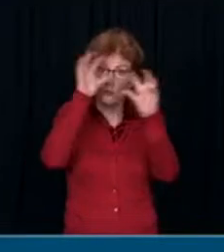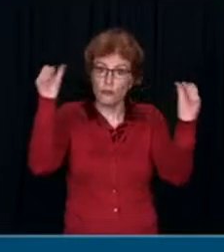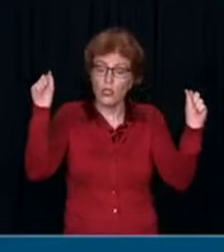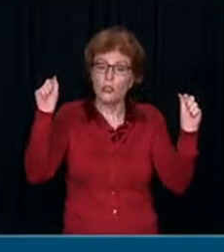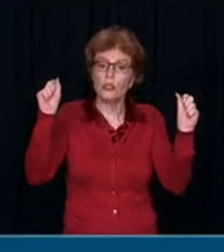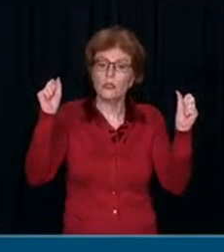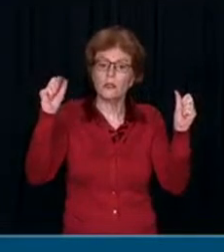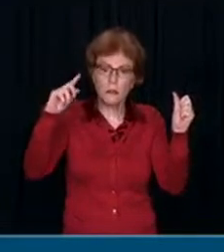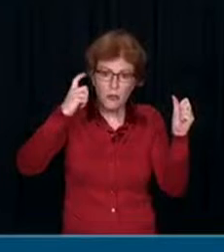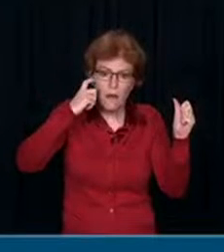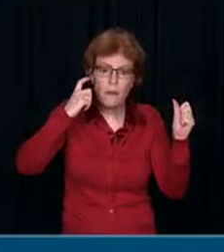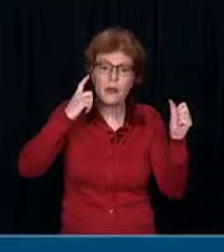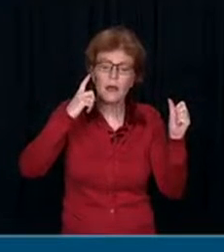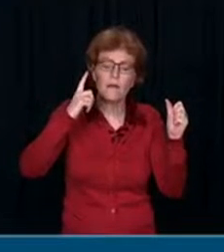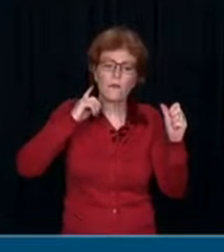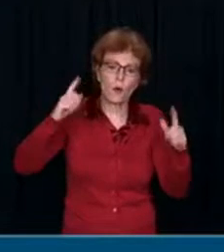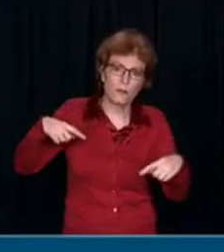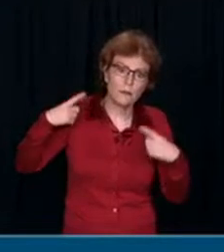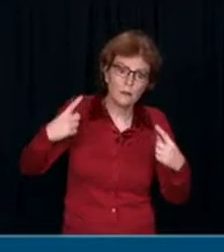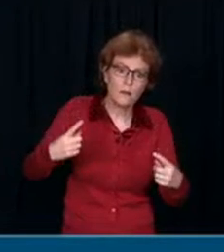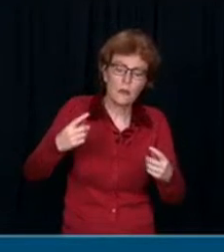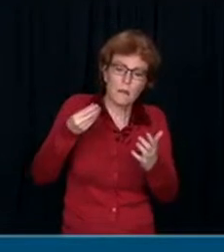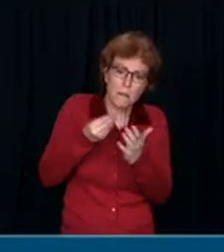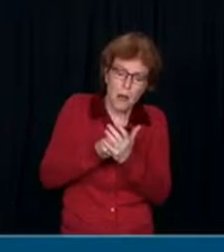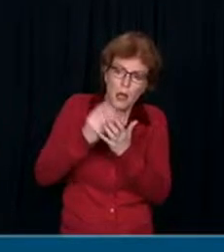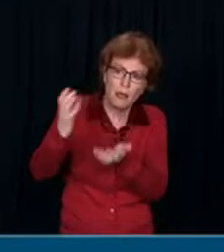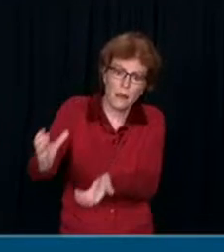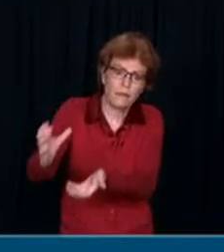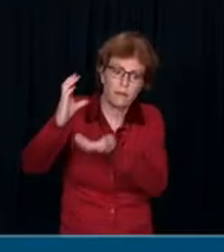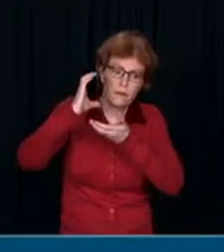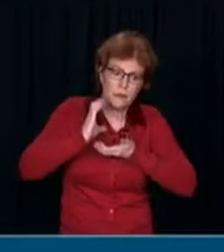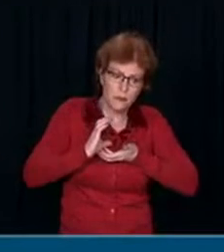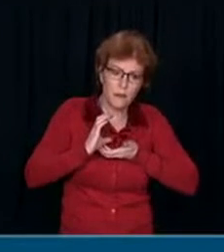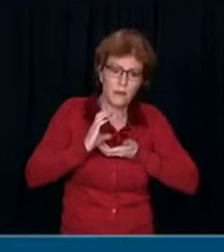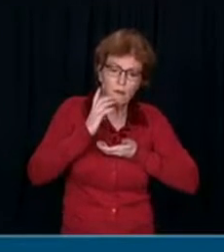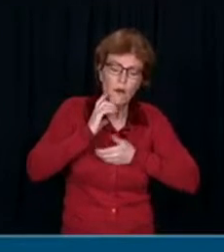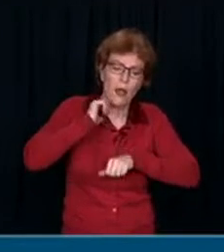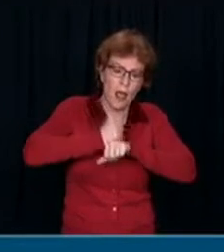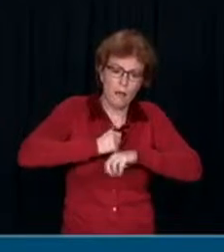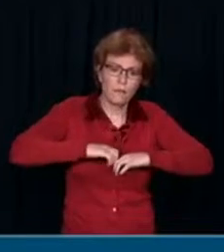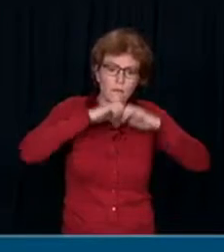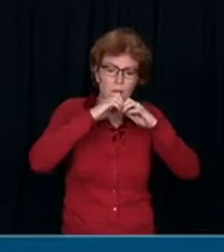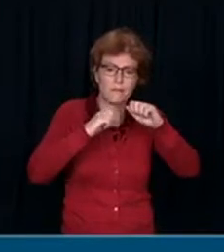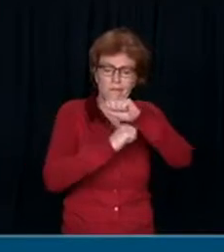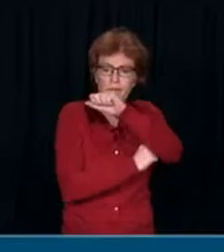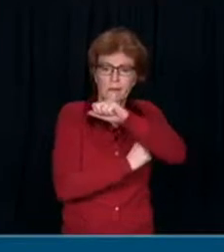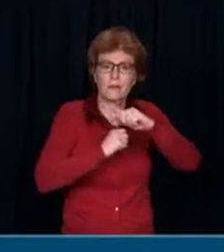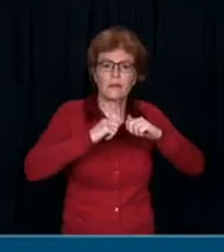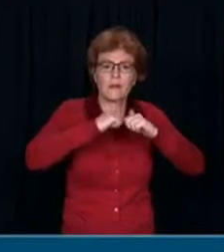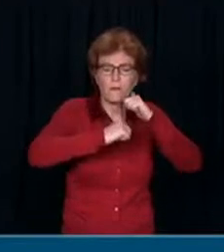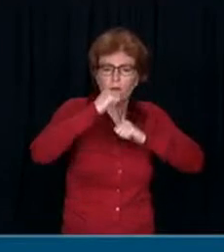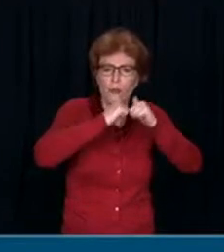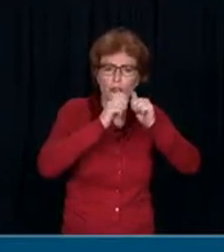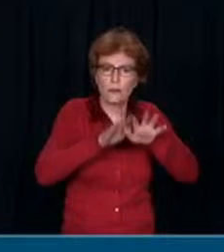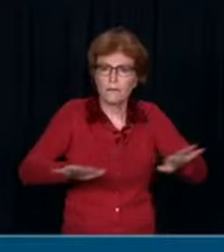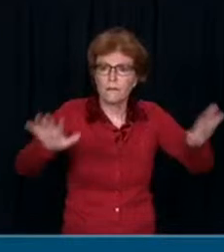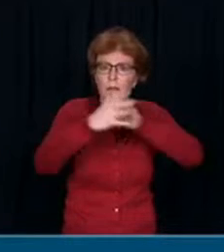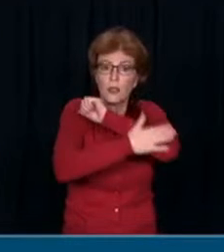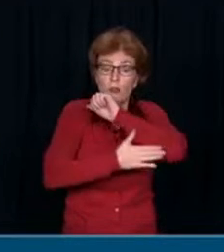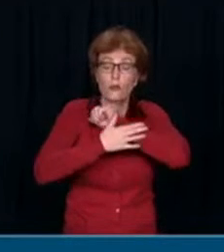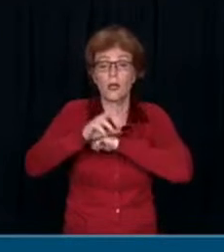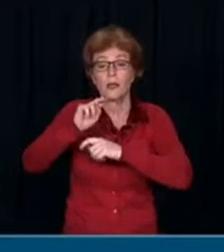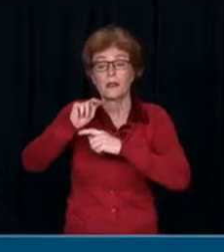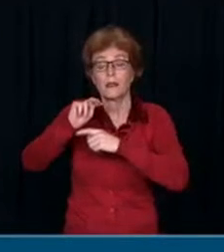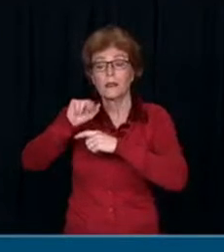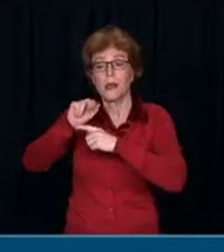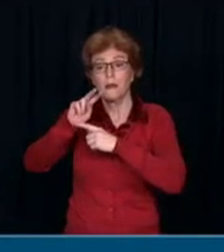for, historic amounts of dollars for infrastructure all across the country. On the Navajo